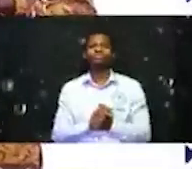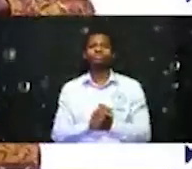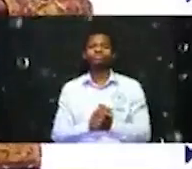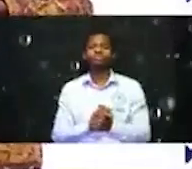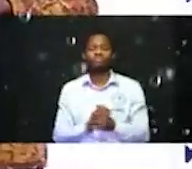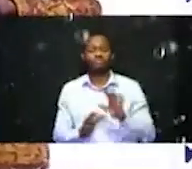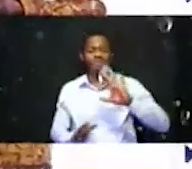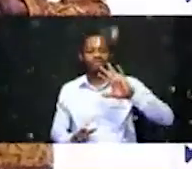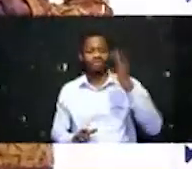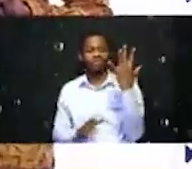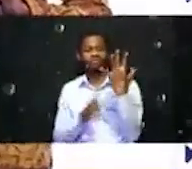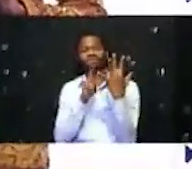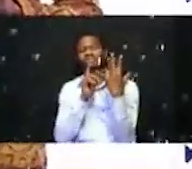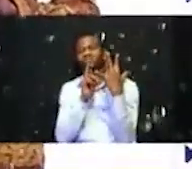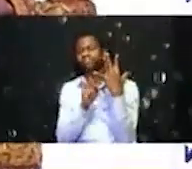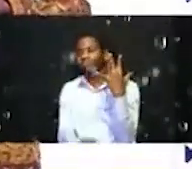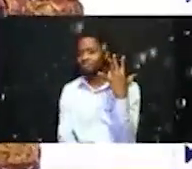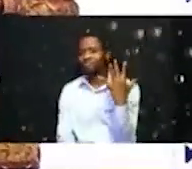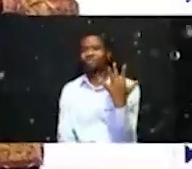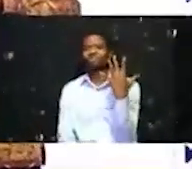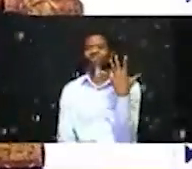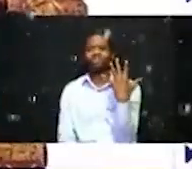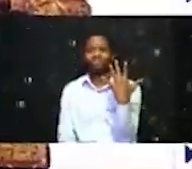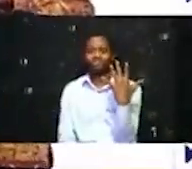Number five, I think. Be an